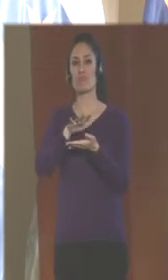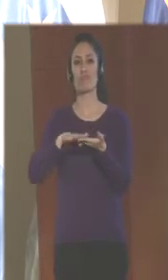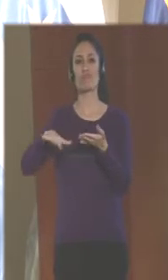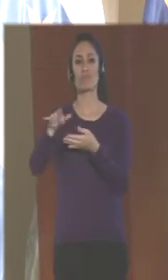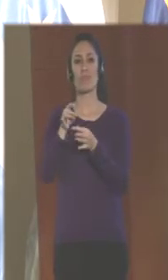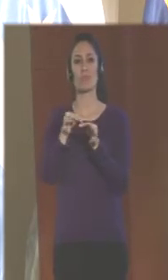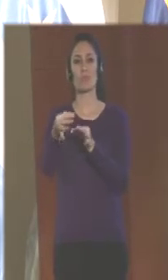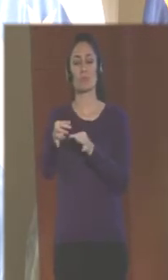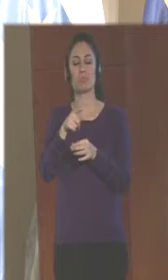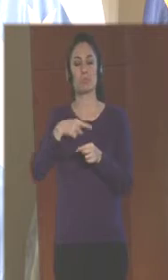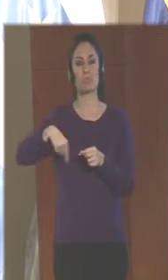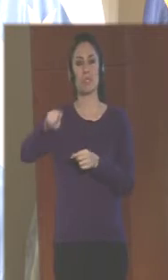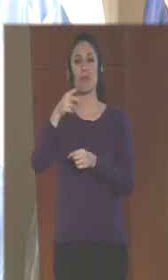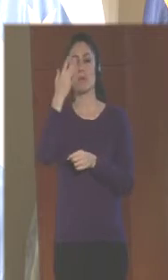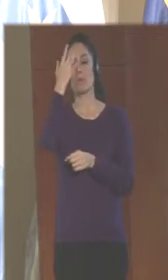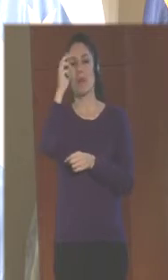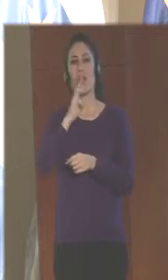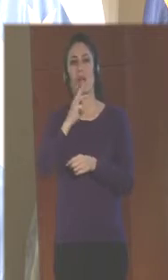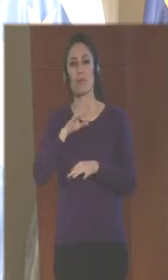is